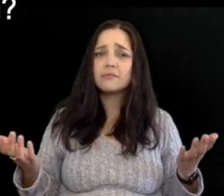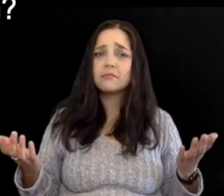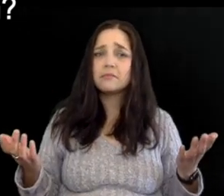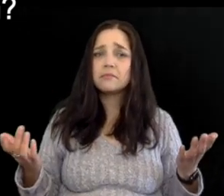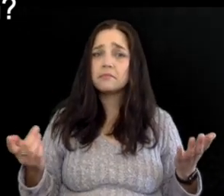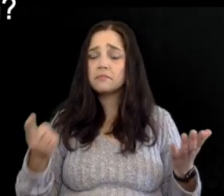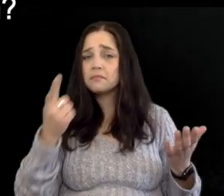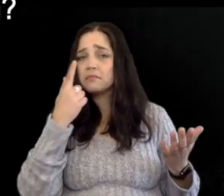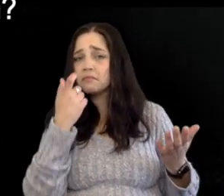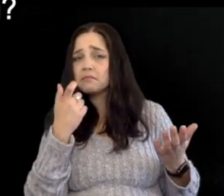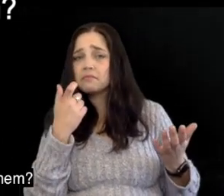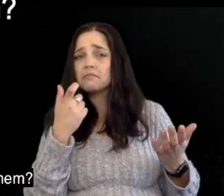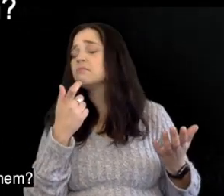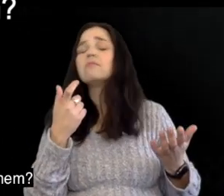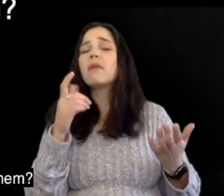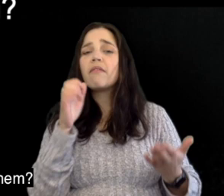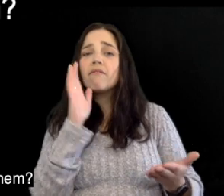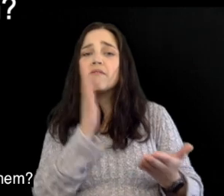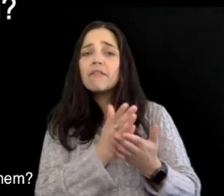deeds?